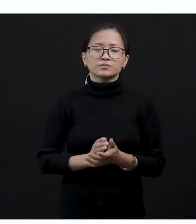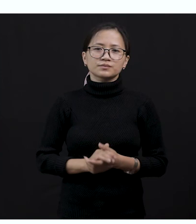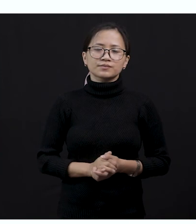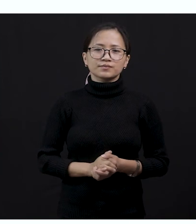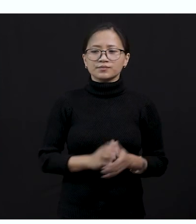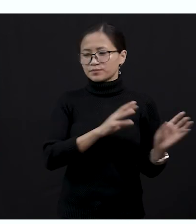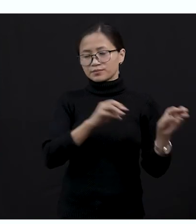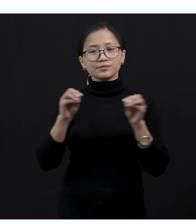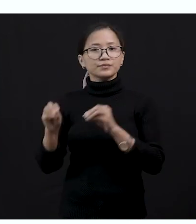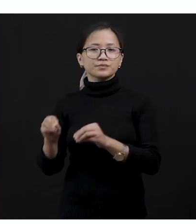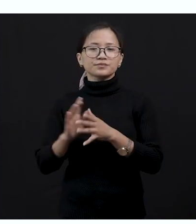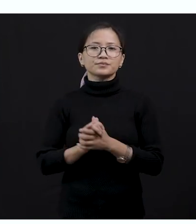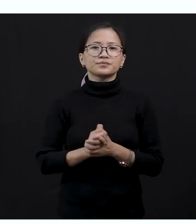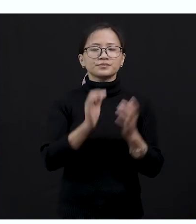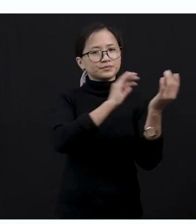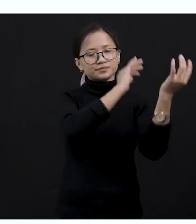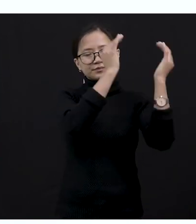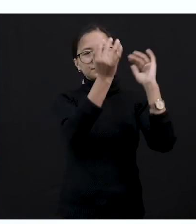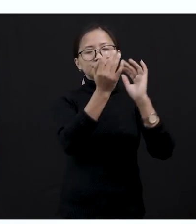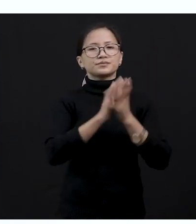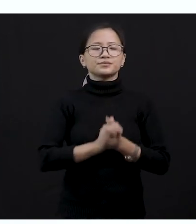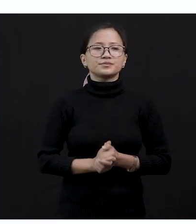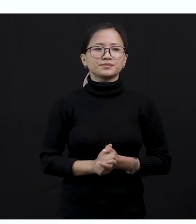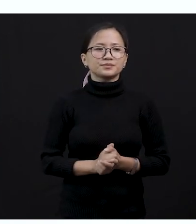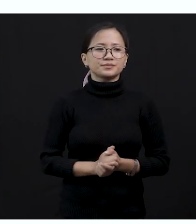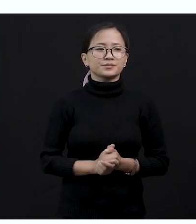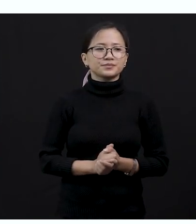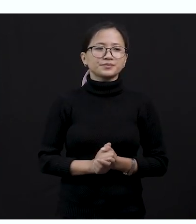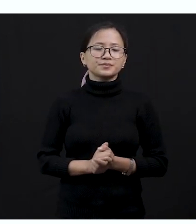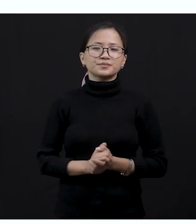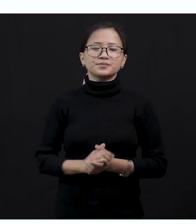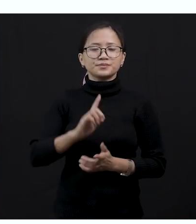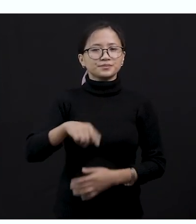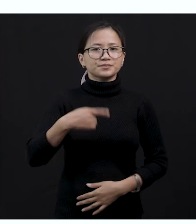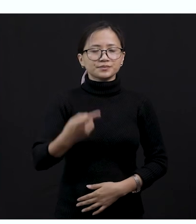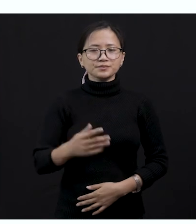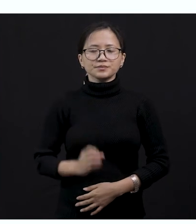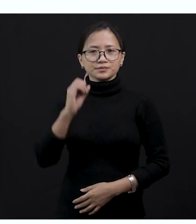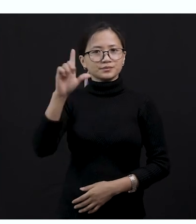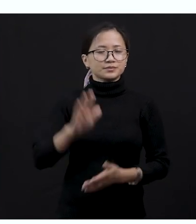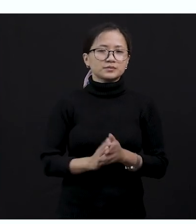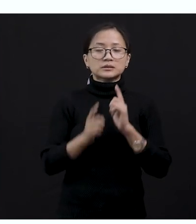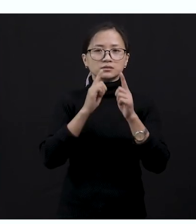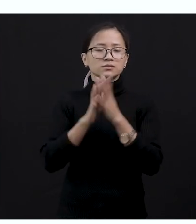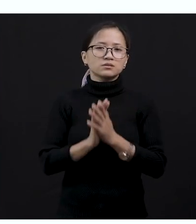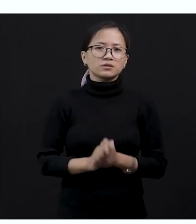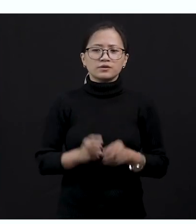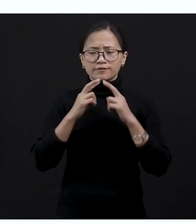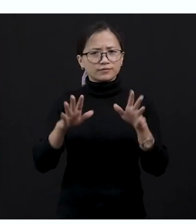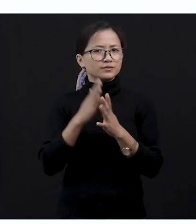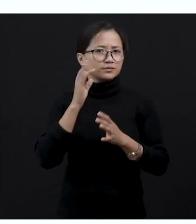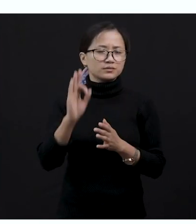the movement of the earth. All right, now in the next class we are going to discuss a